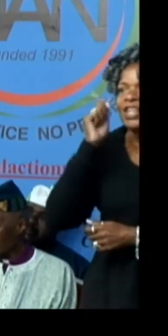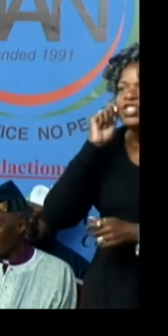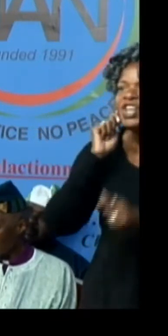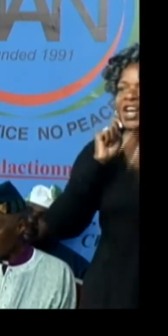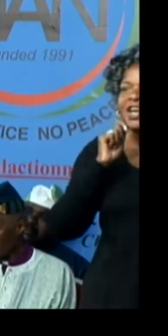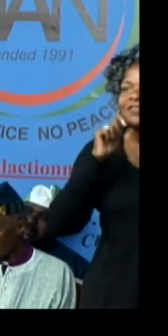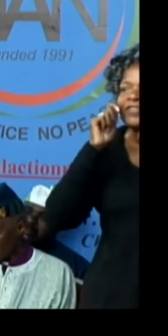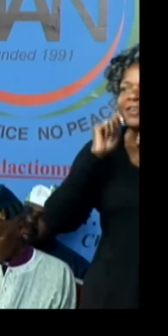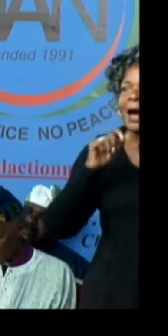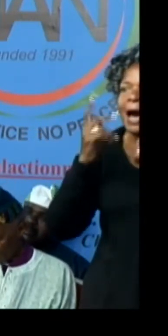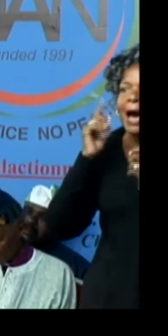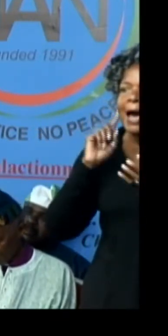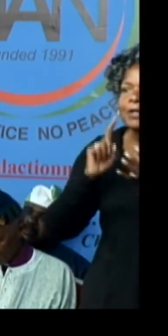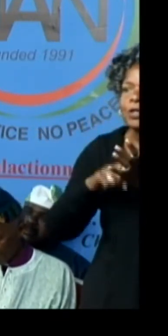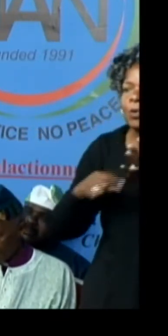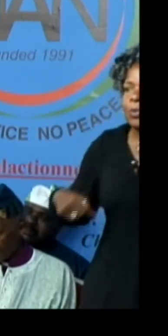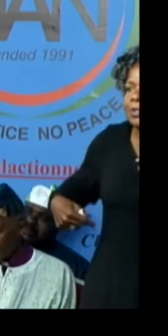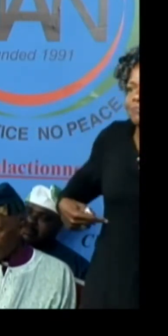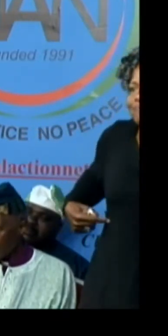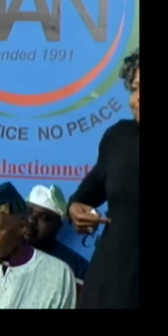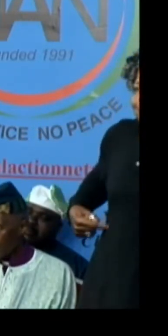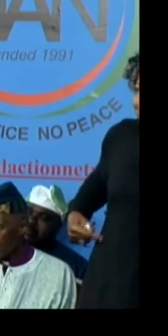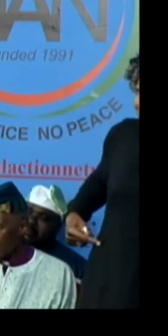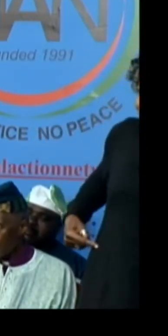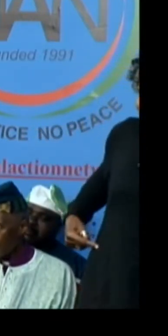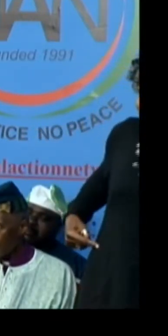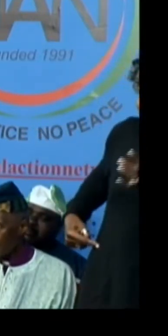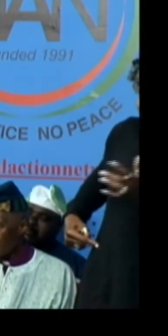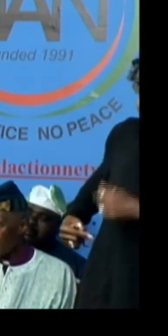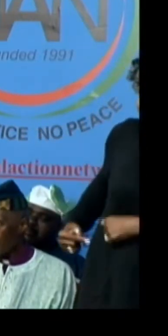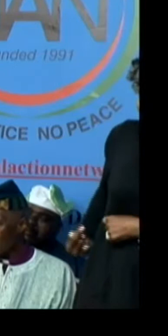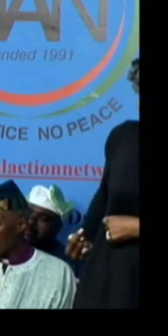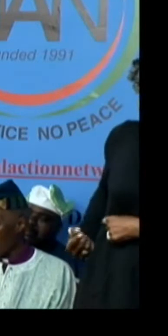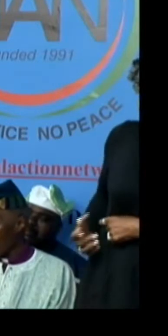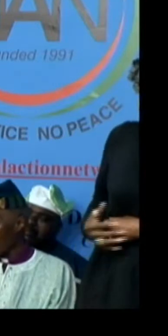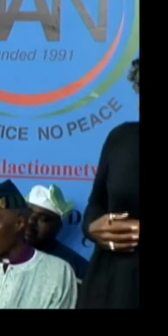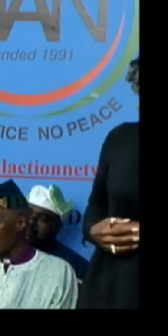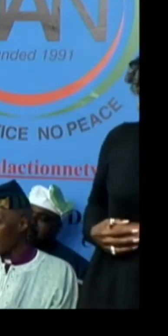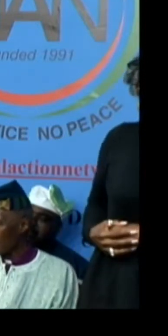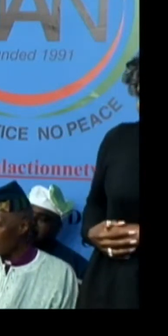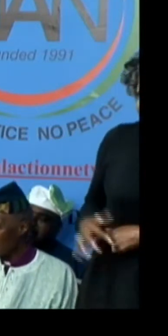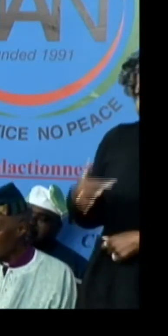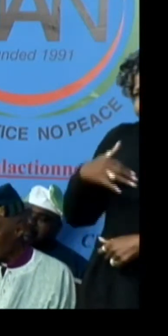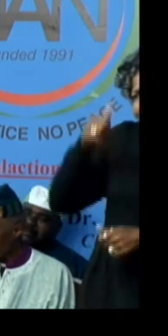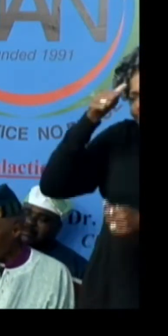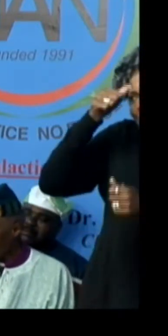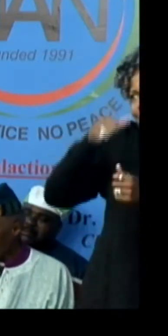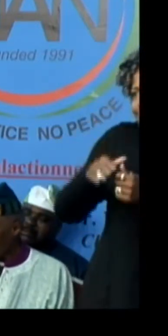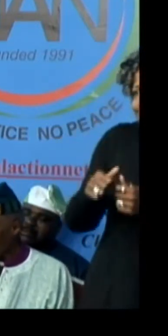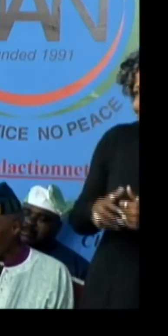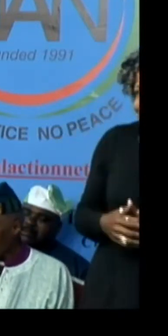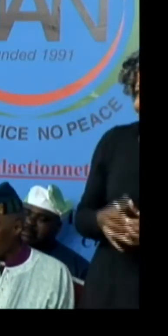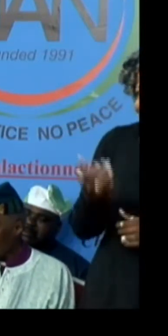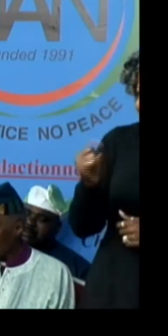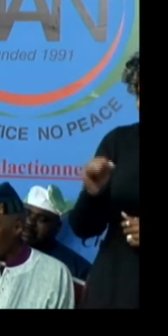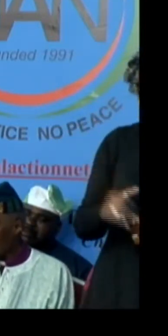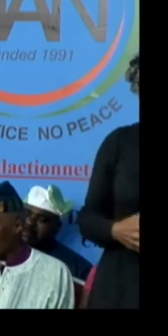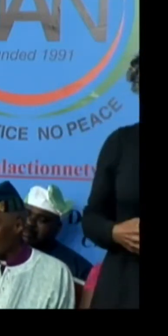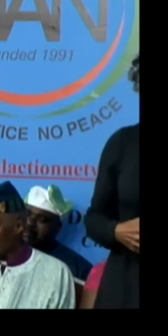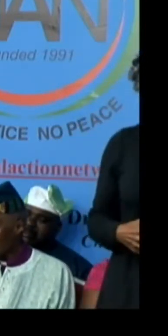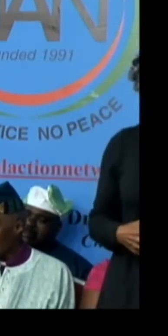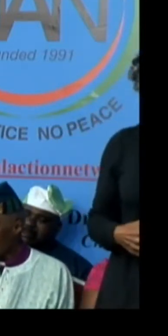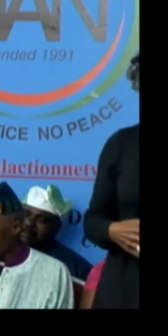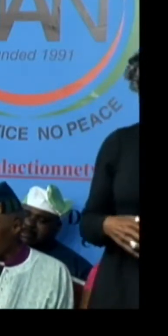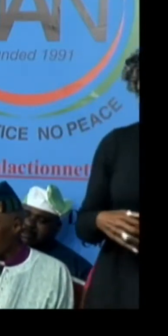make sure that I was all right after that knife wound. I told you about how I went to jail